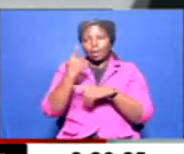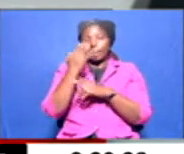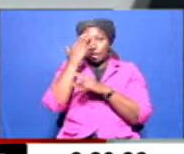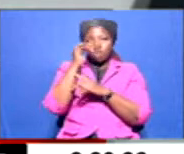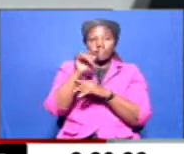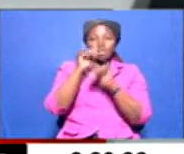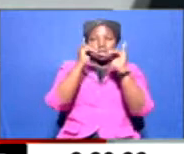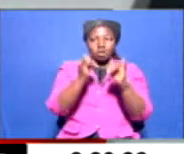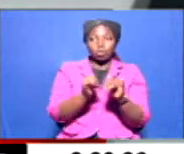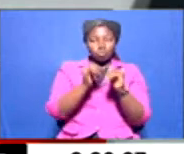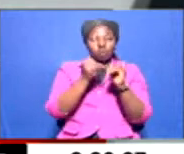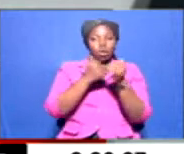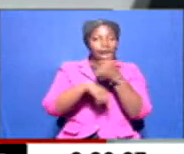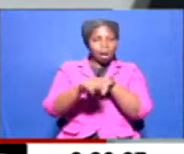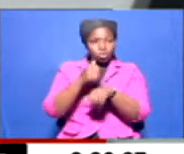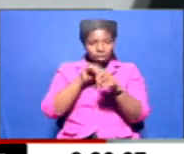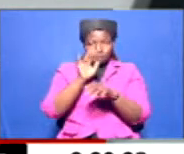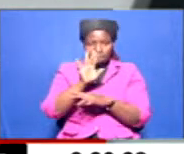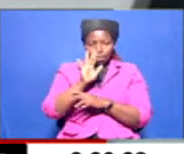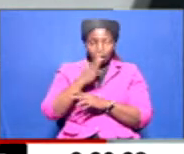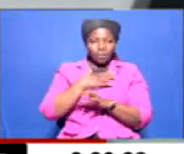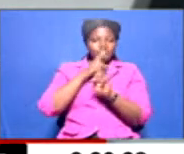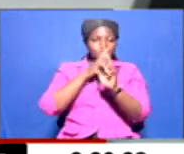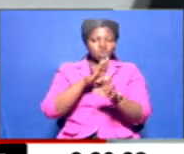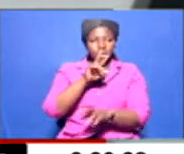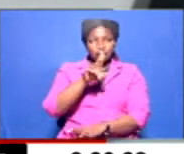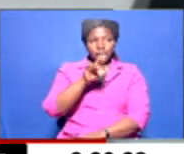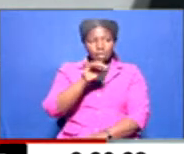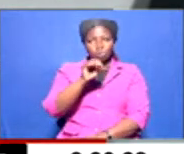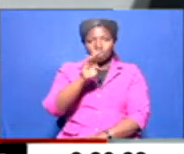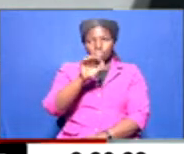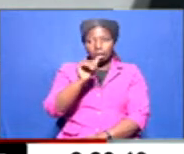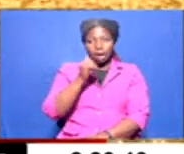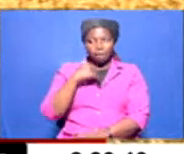venture. Our reporter Benson Rioba has more details.